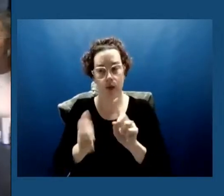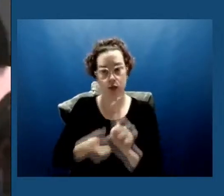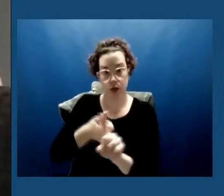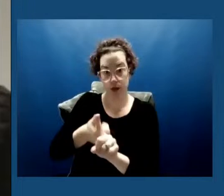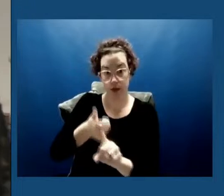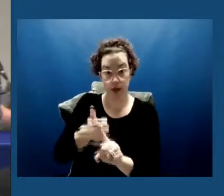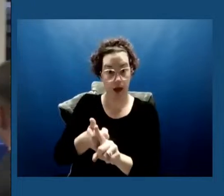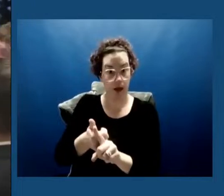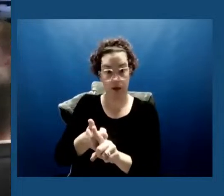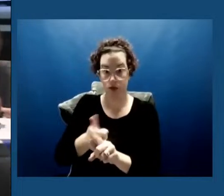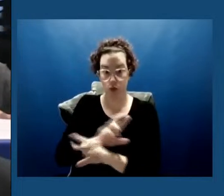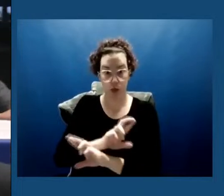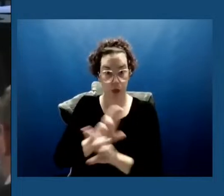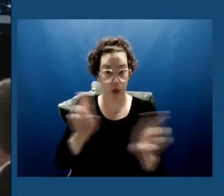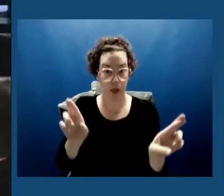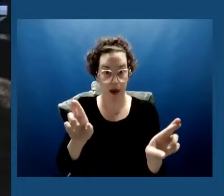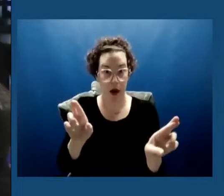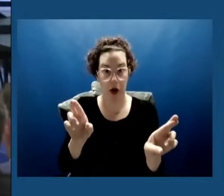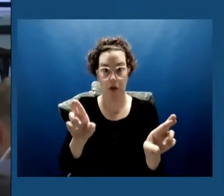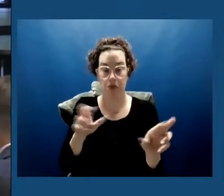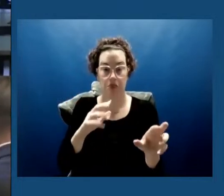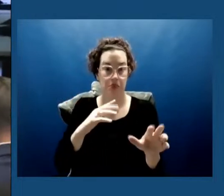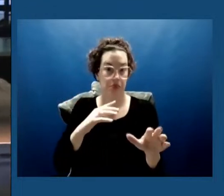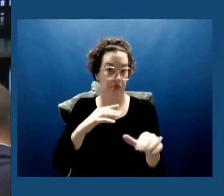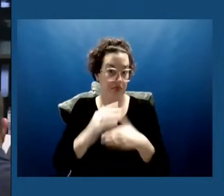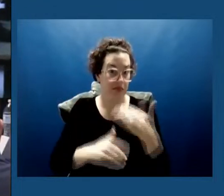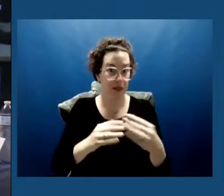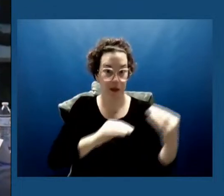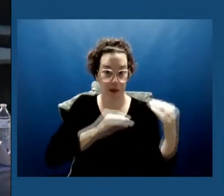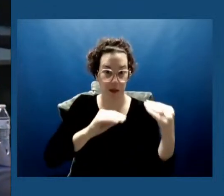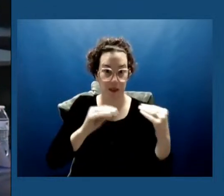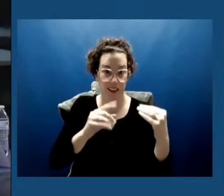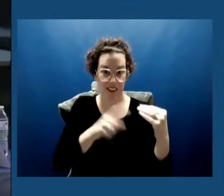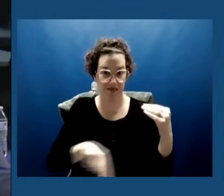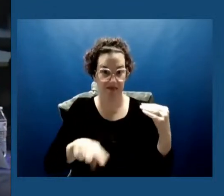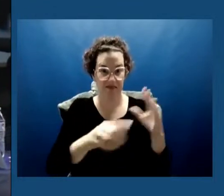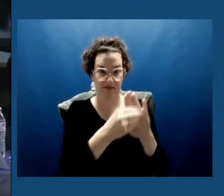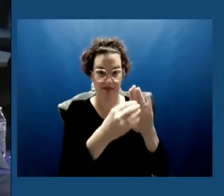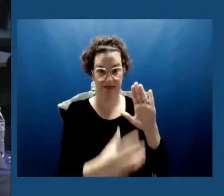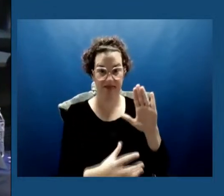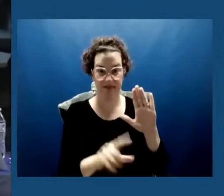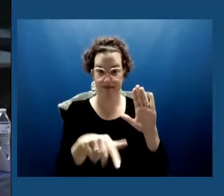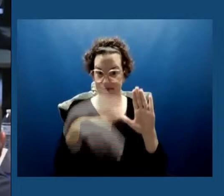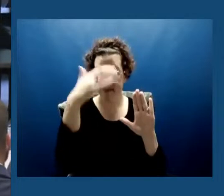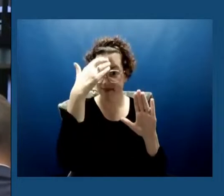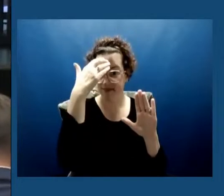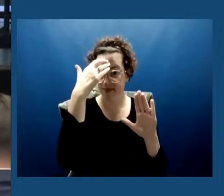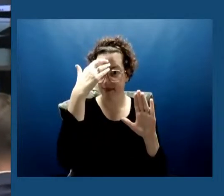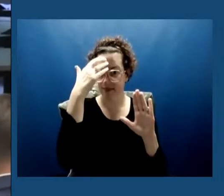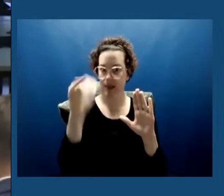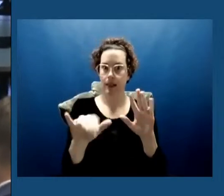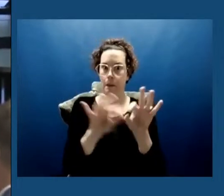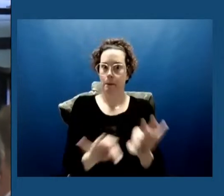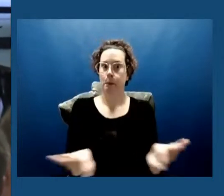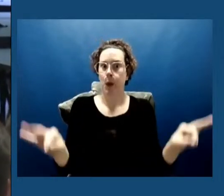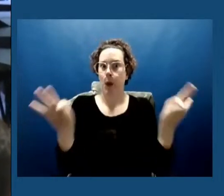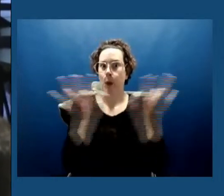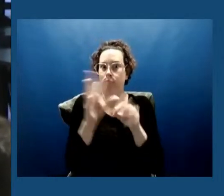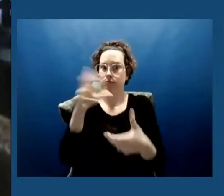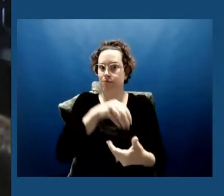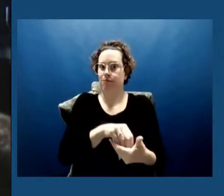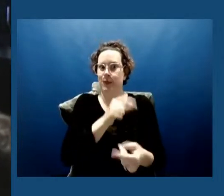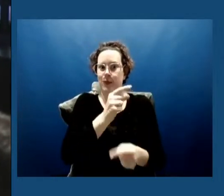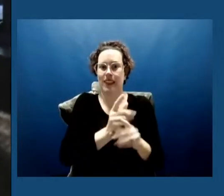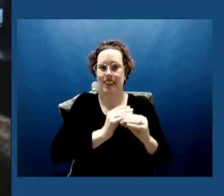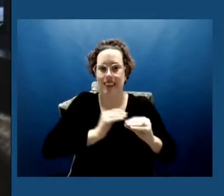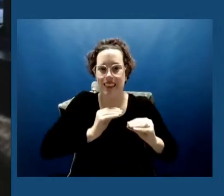get prepared to teach the students? Because, you know, that's a key piece of the puzzle. And